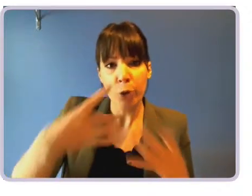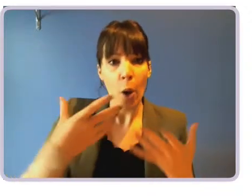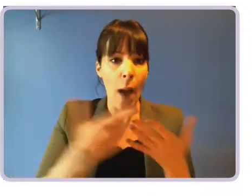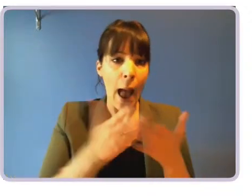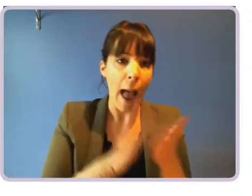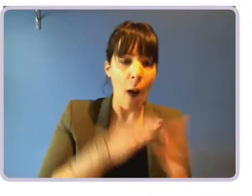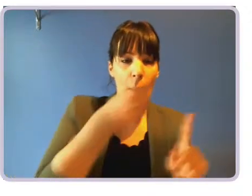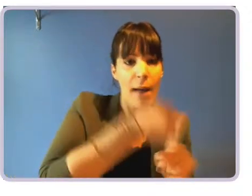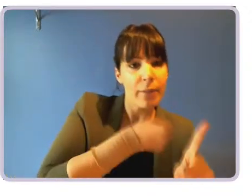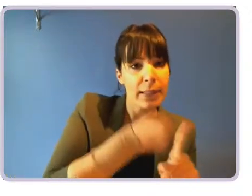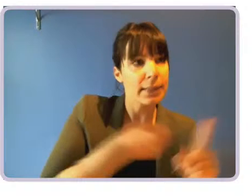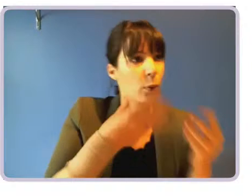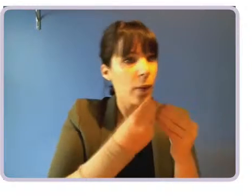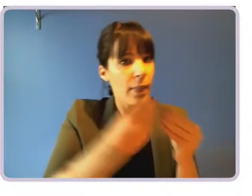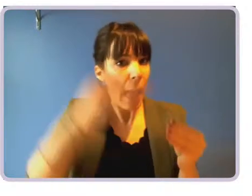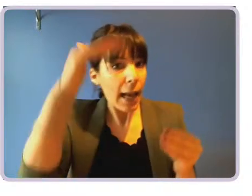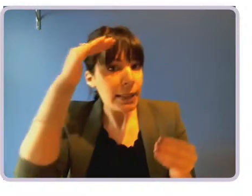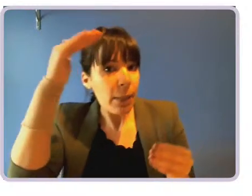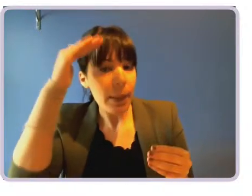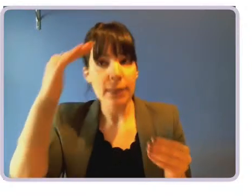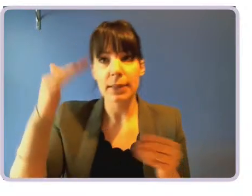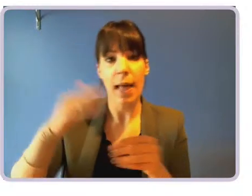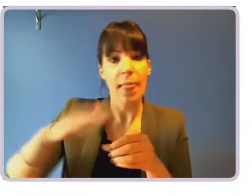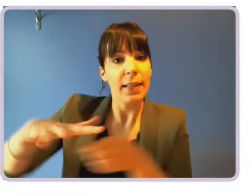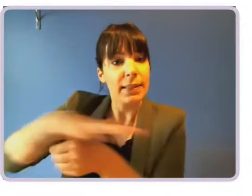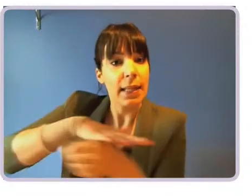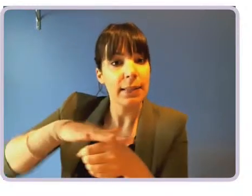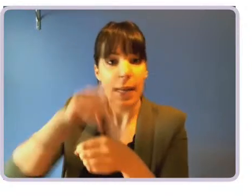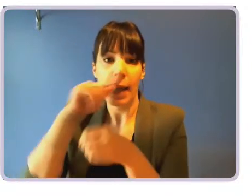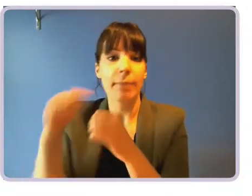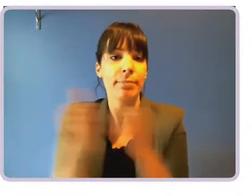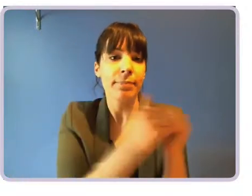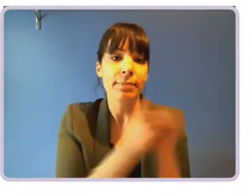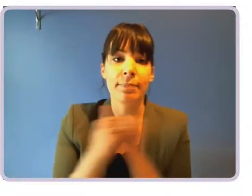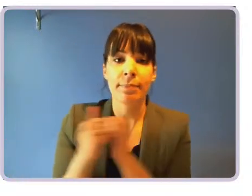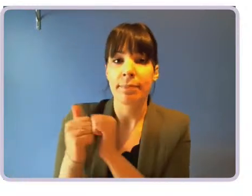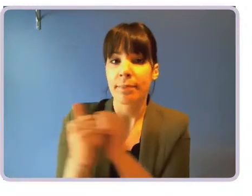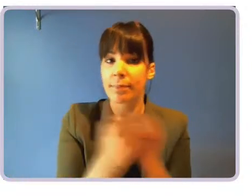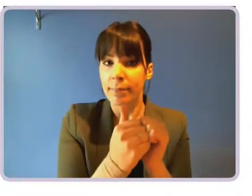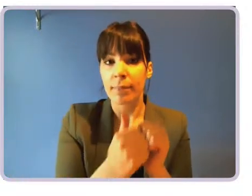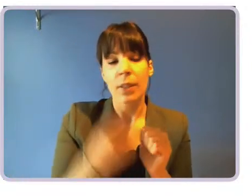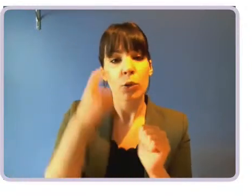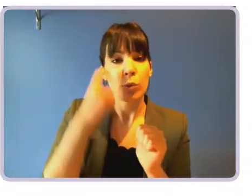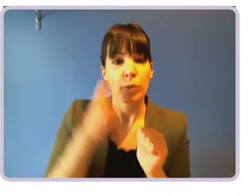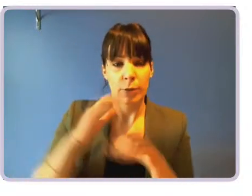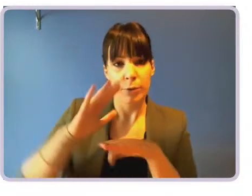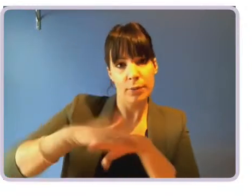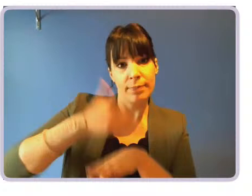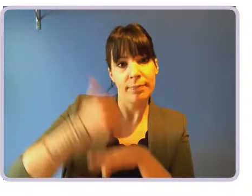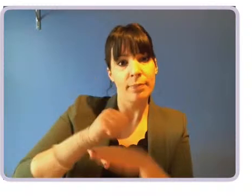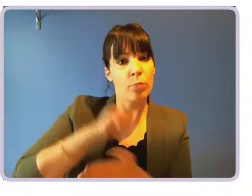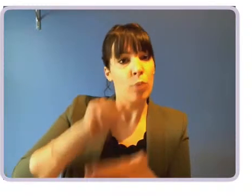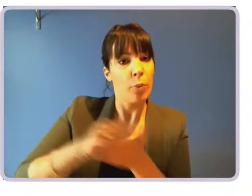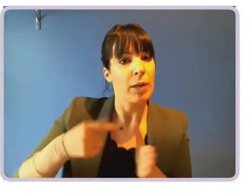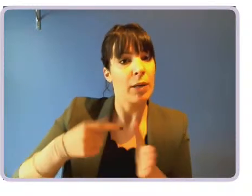of the sector working together to start to mobilise a response here. So I just want to highlight a couple